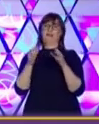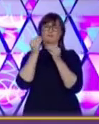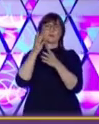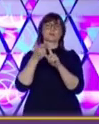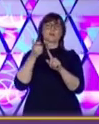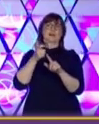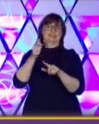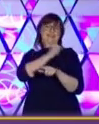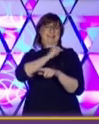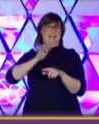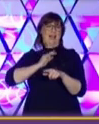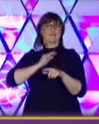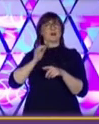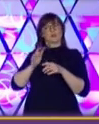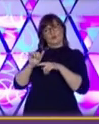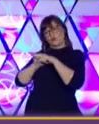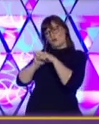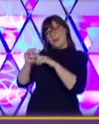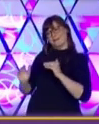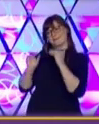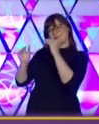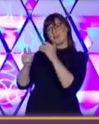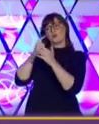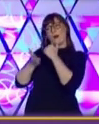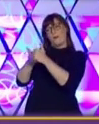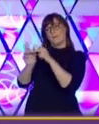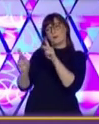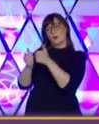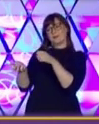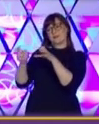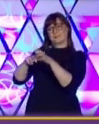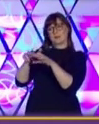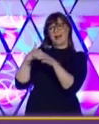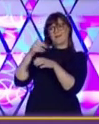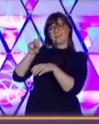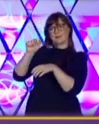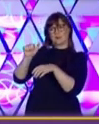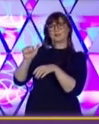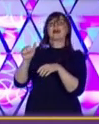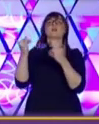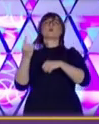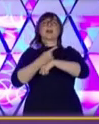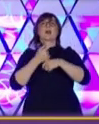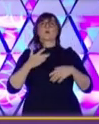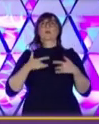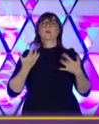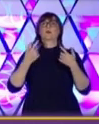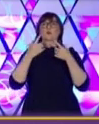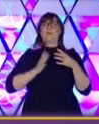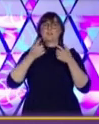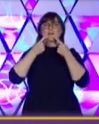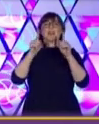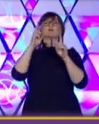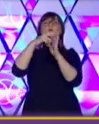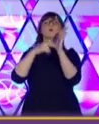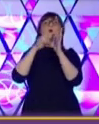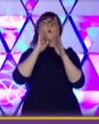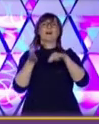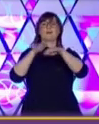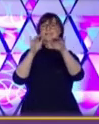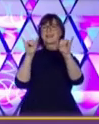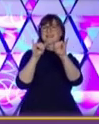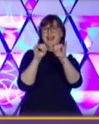airline staff who assist passengers with disabilities. And today, we are pleased to officially announce a rule that will increase the size